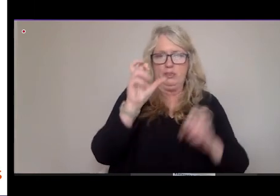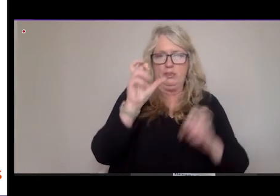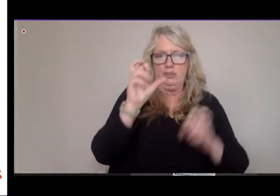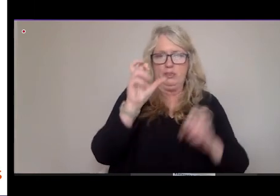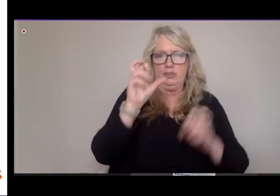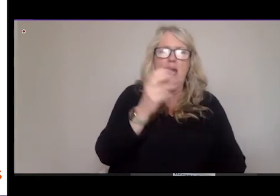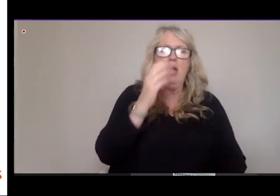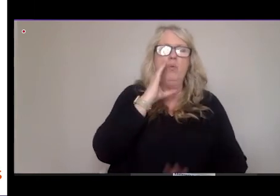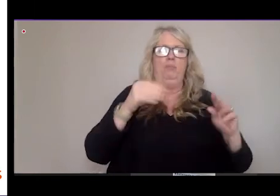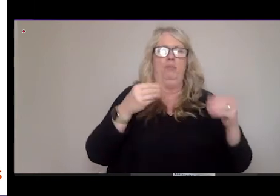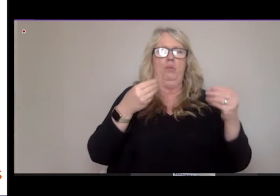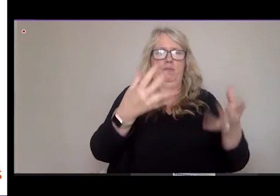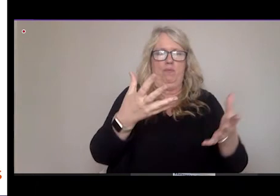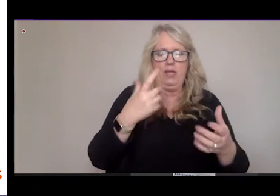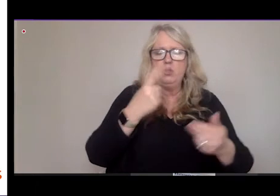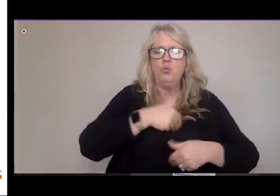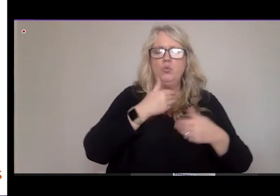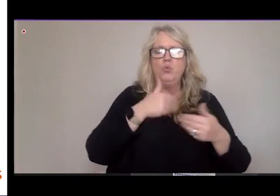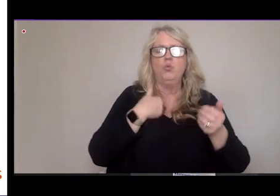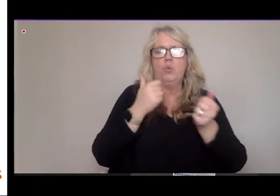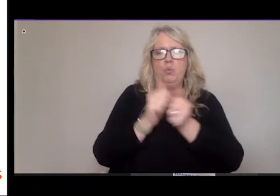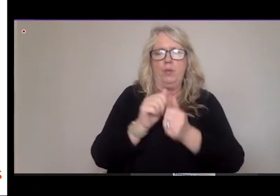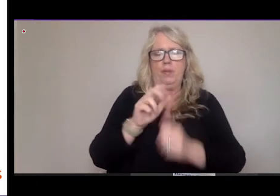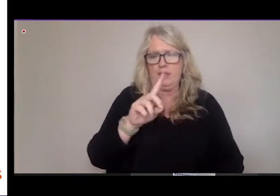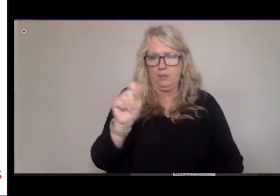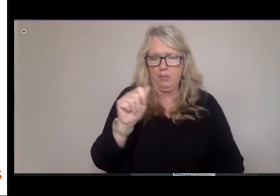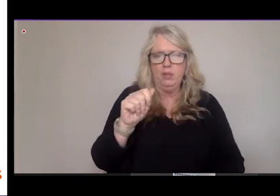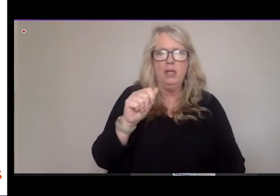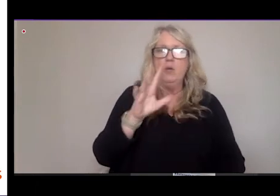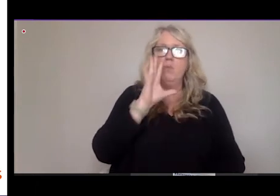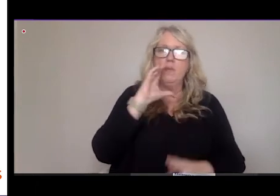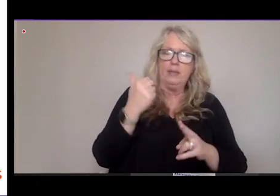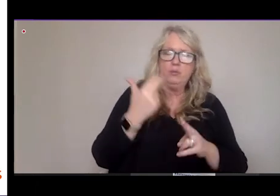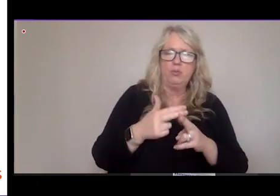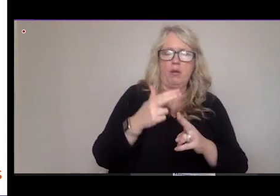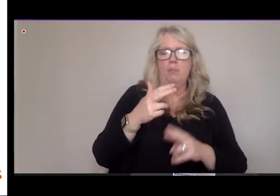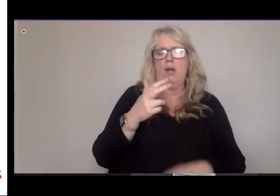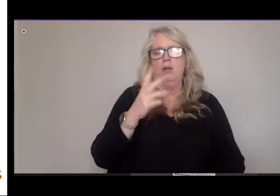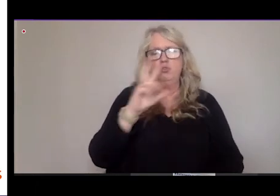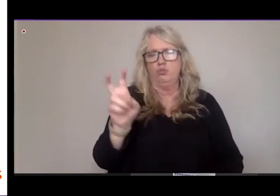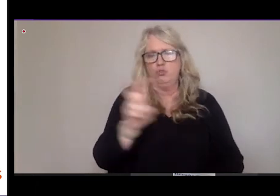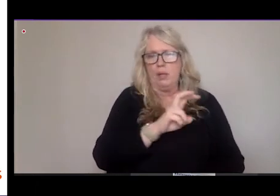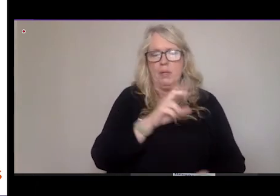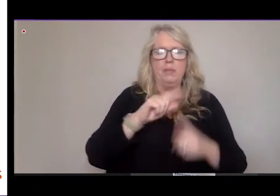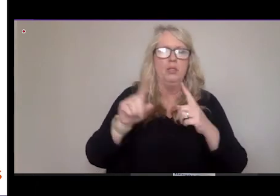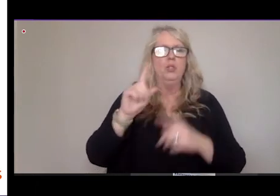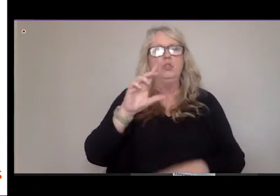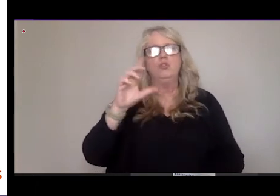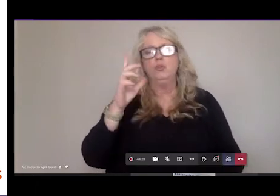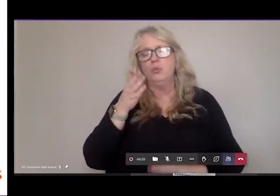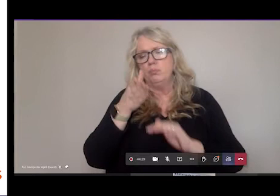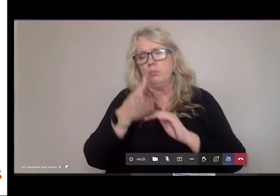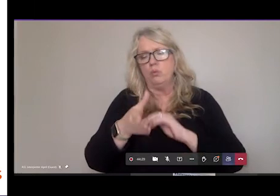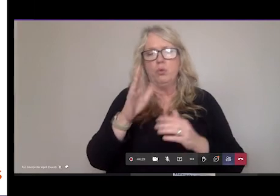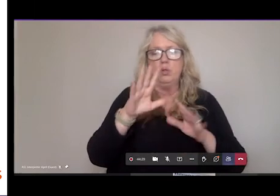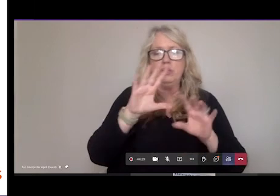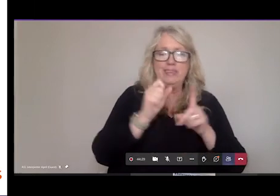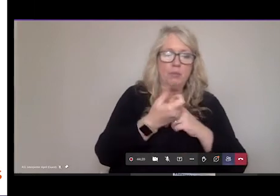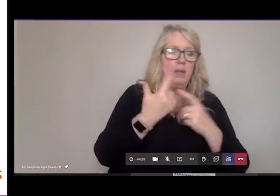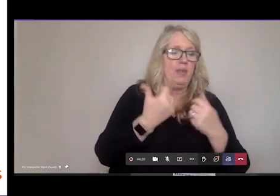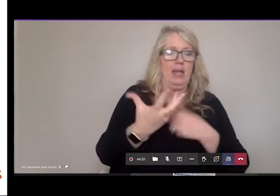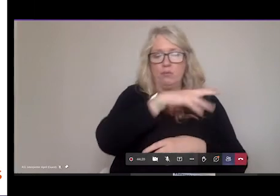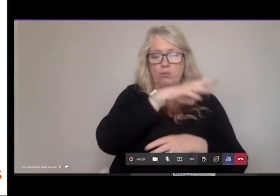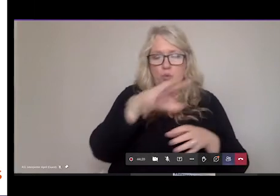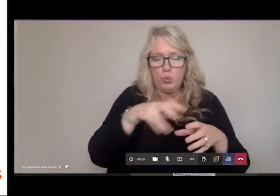transportation education. And it's all about providing youth with disabilities, particularly as they transition to post-school